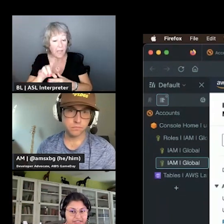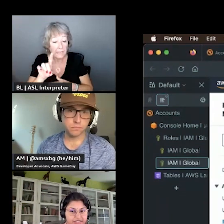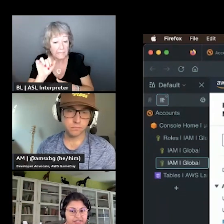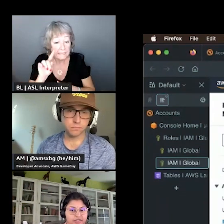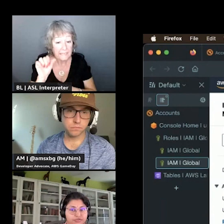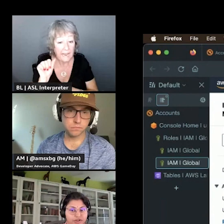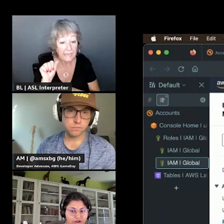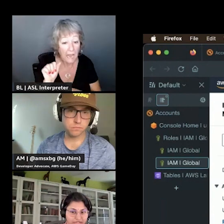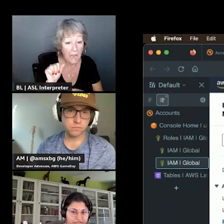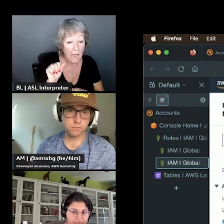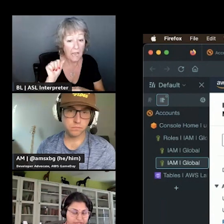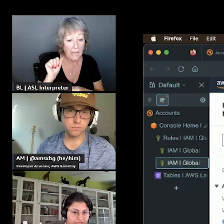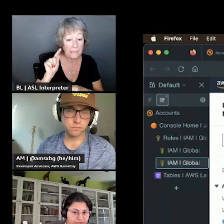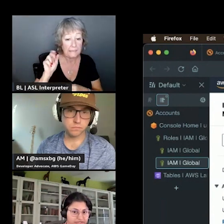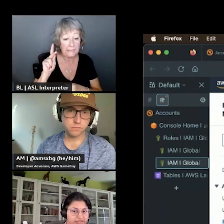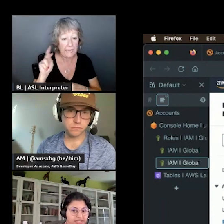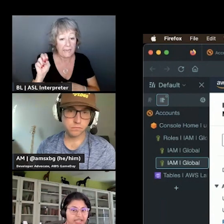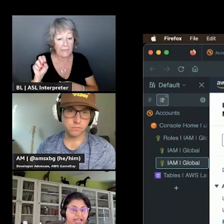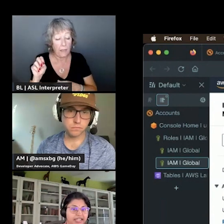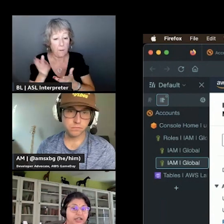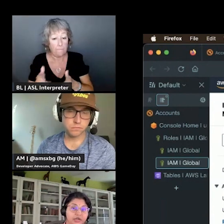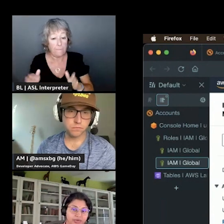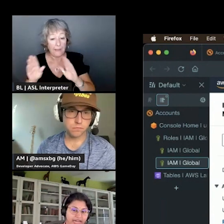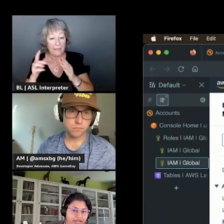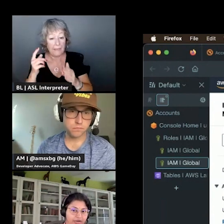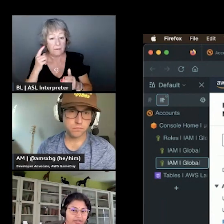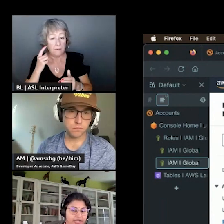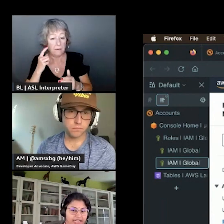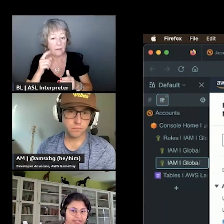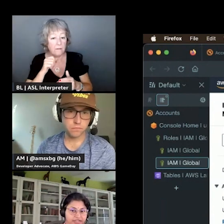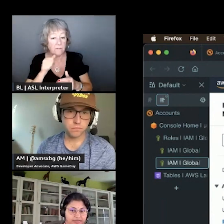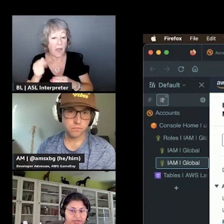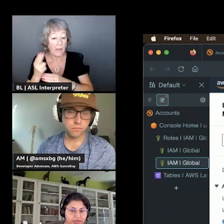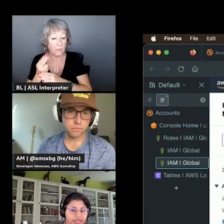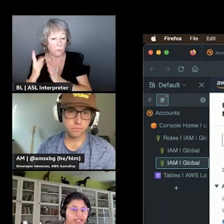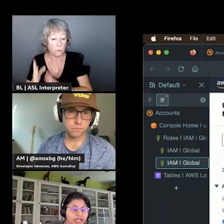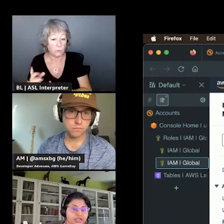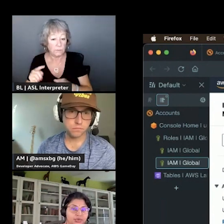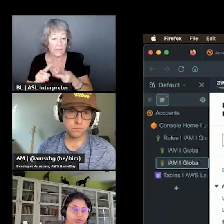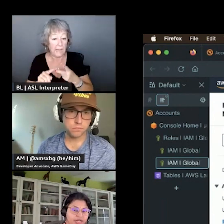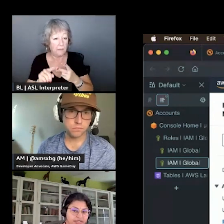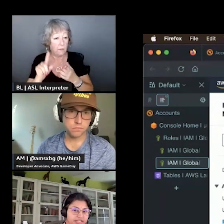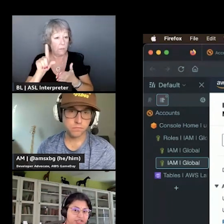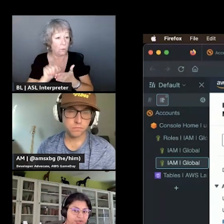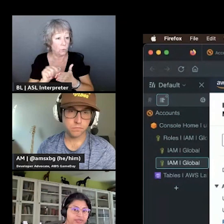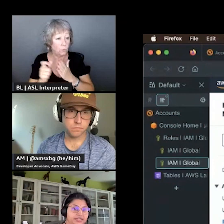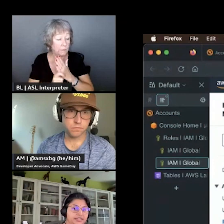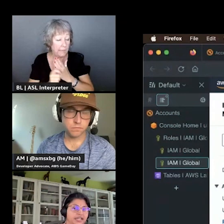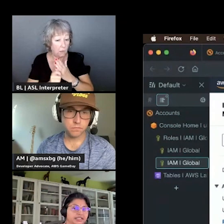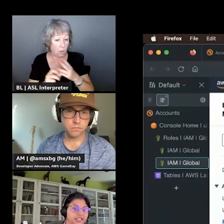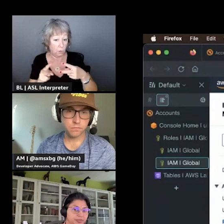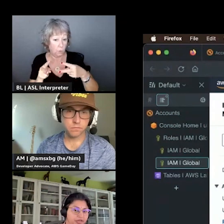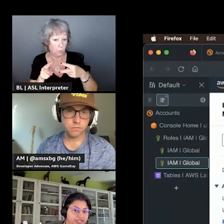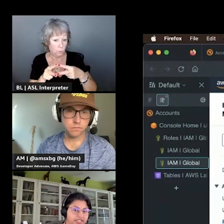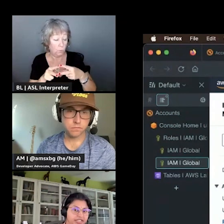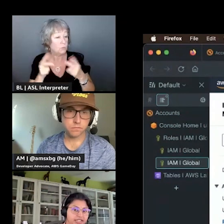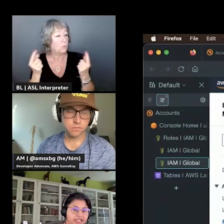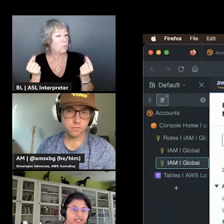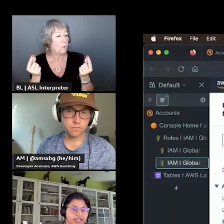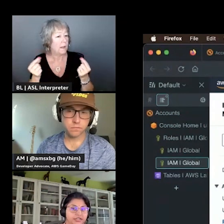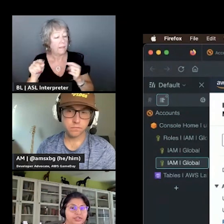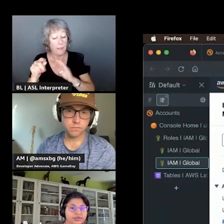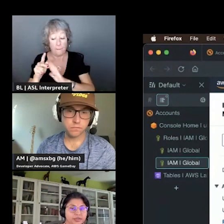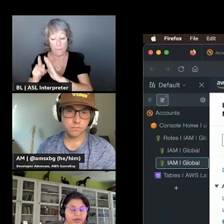bucket access for non-lake formation users and the Glue catalog access. Okay, so what these two is, this